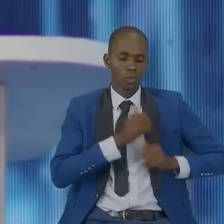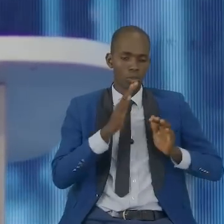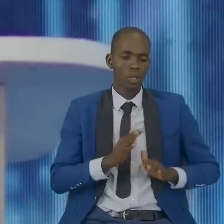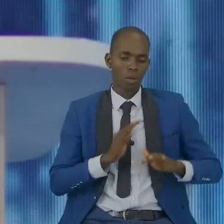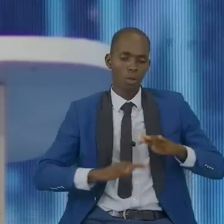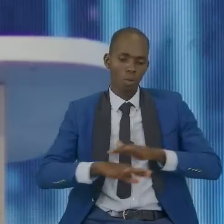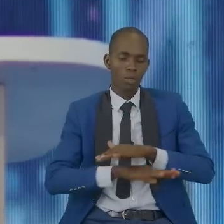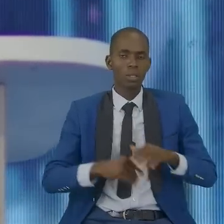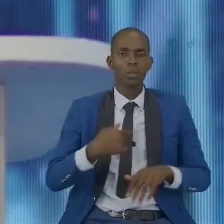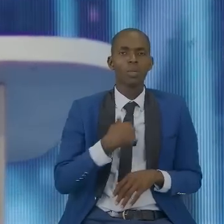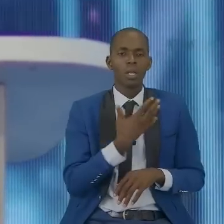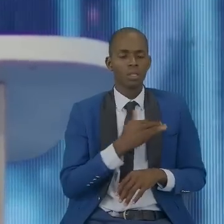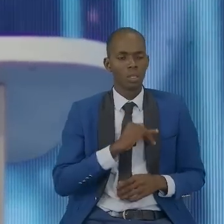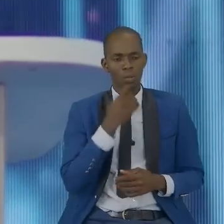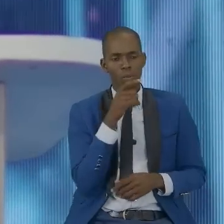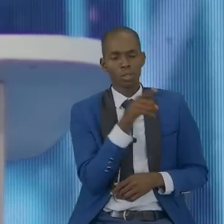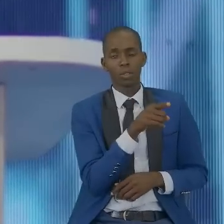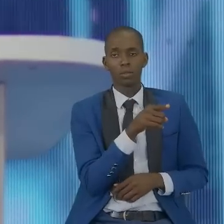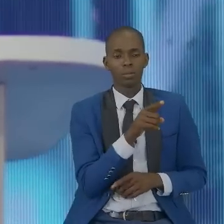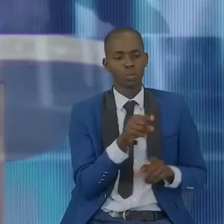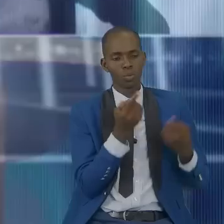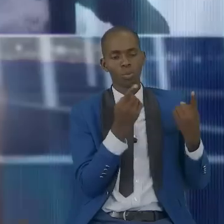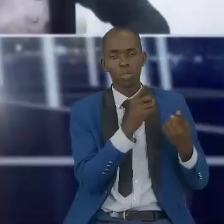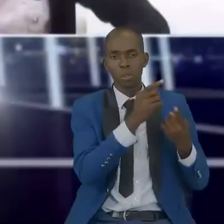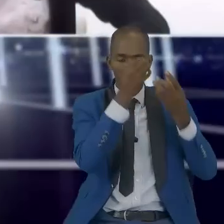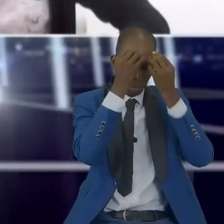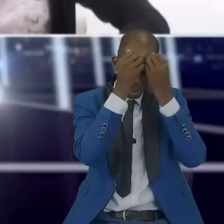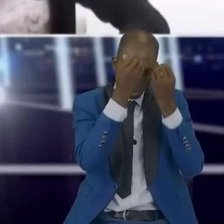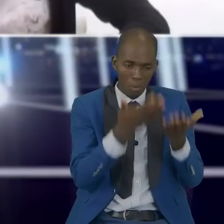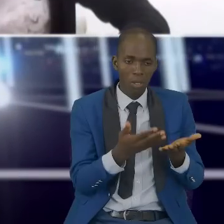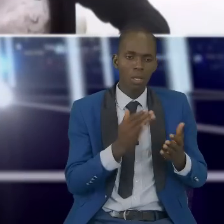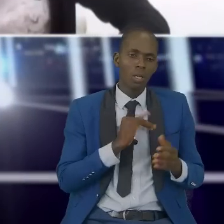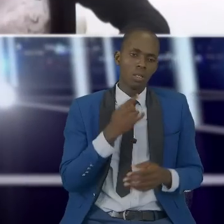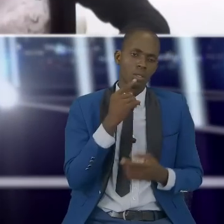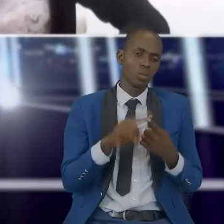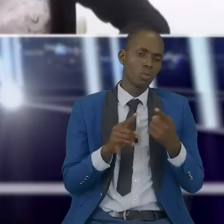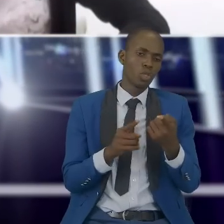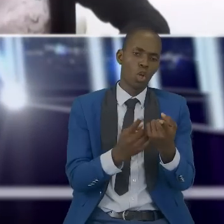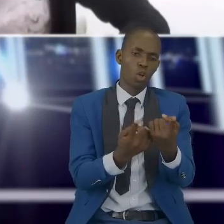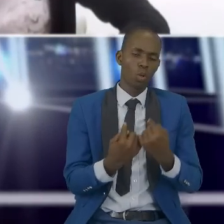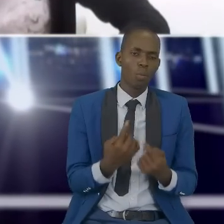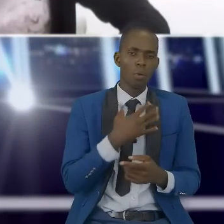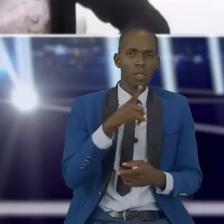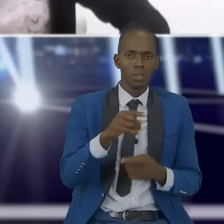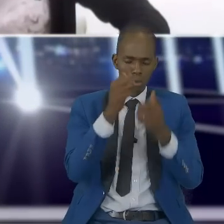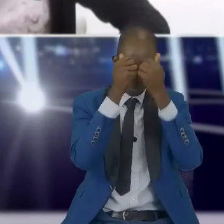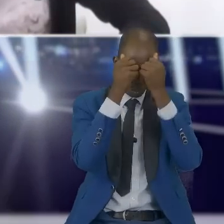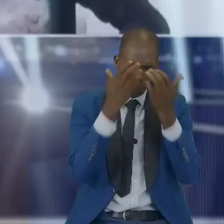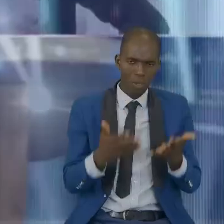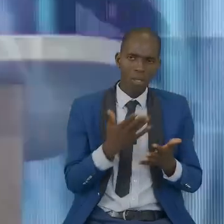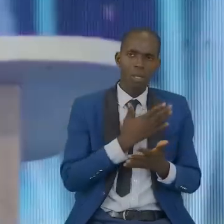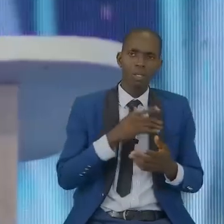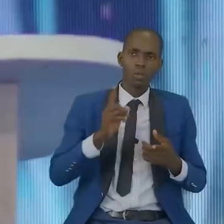say to this man, go, and he goeth. And to another, come, and he cometh. And to